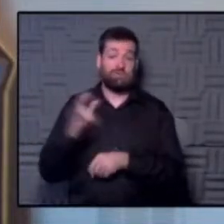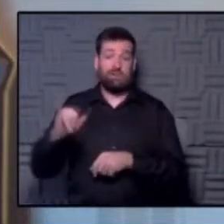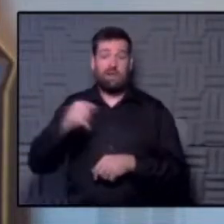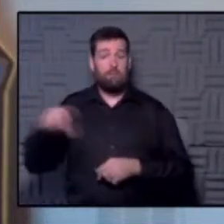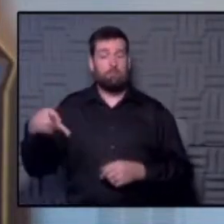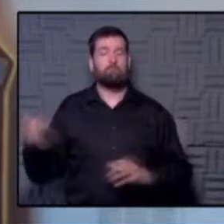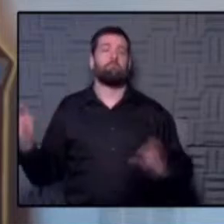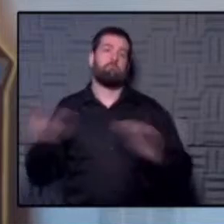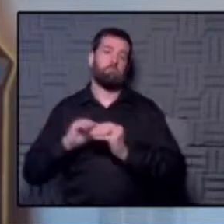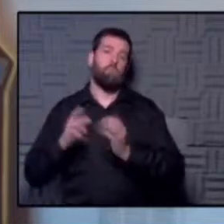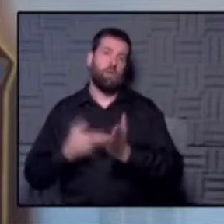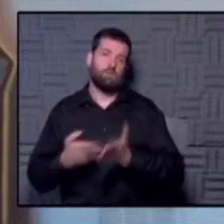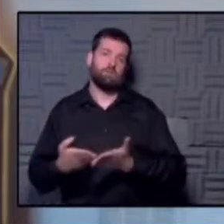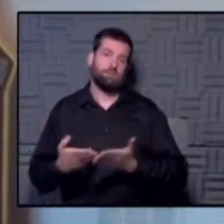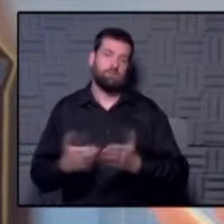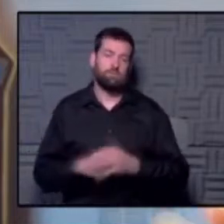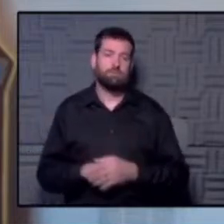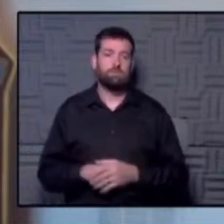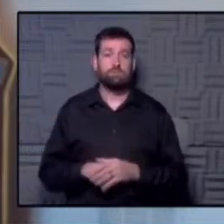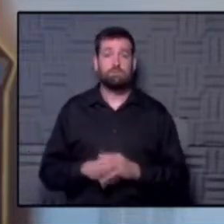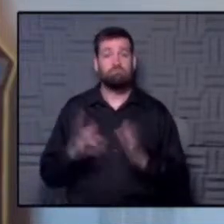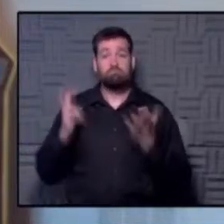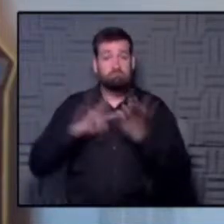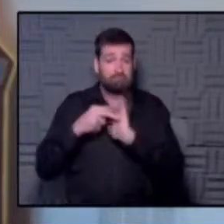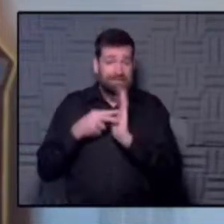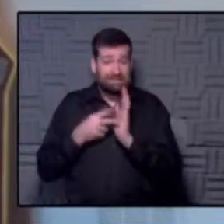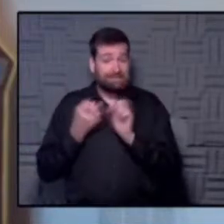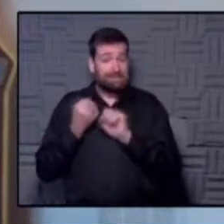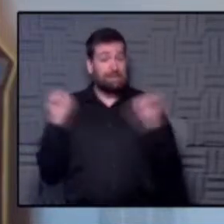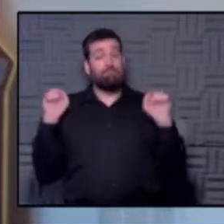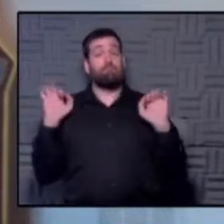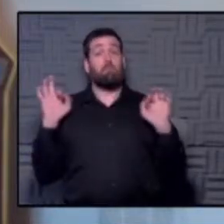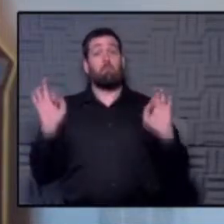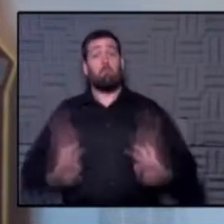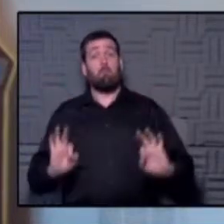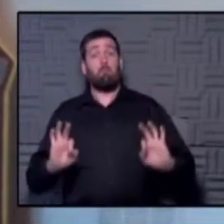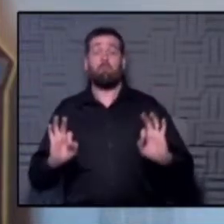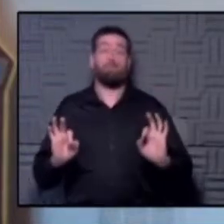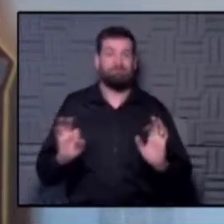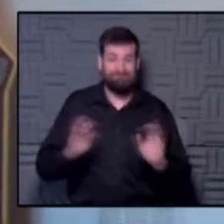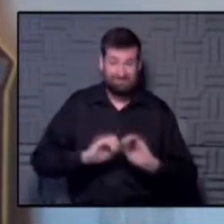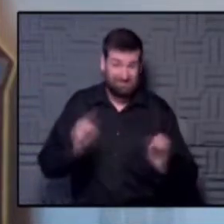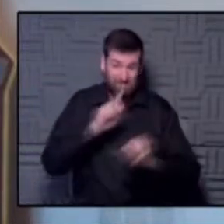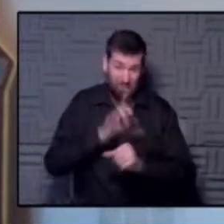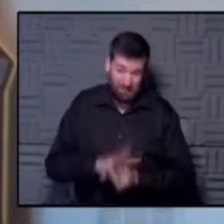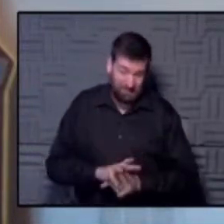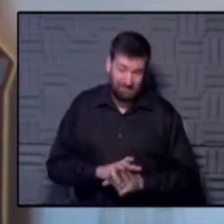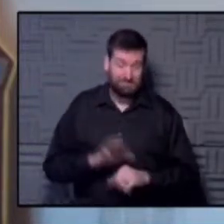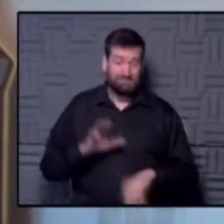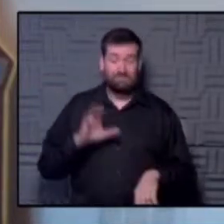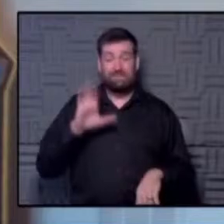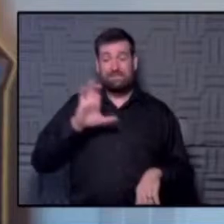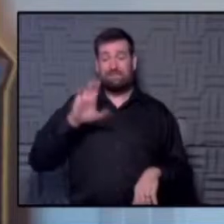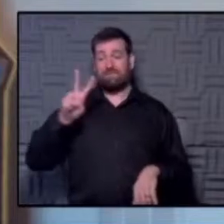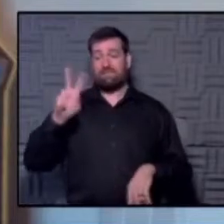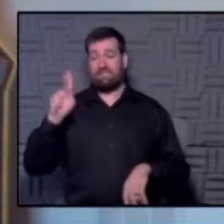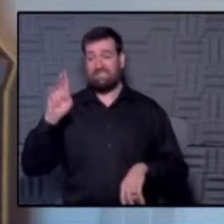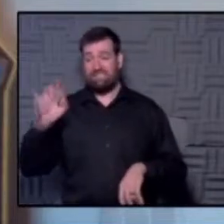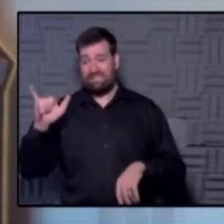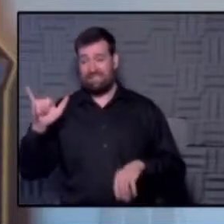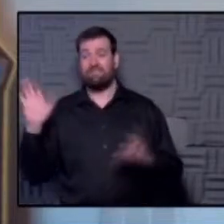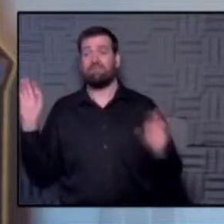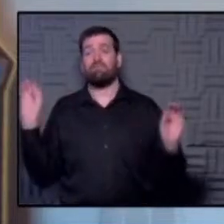honest. But it does not make you safe. No promises here. CVKey helps make you